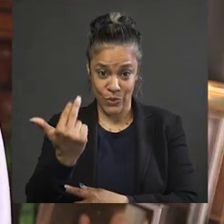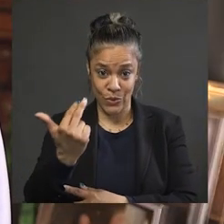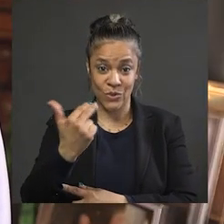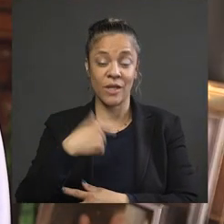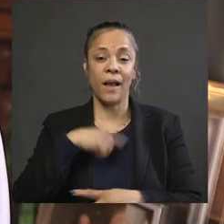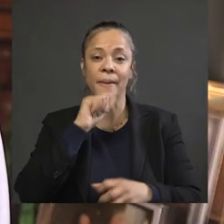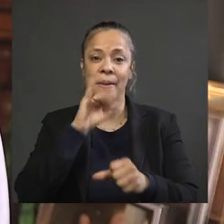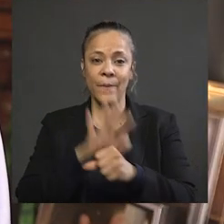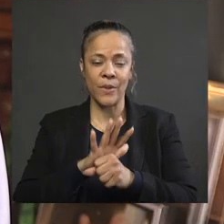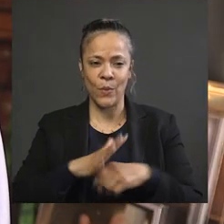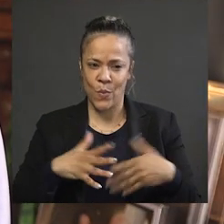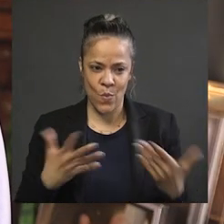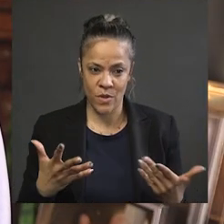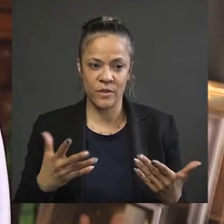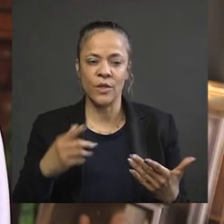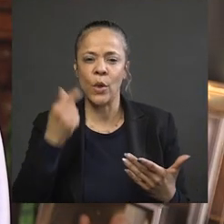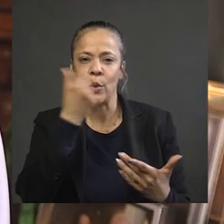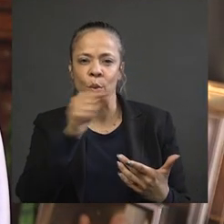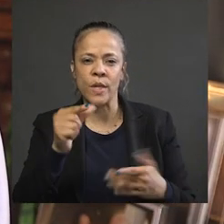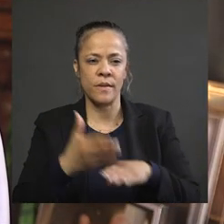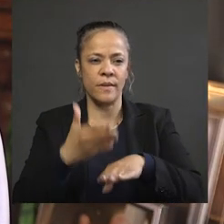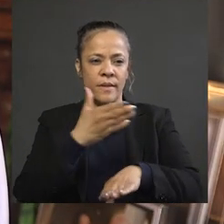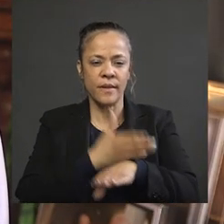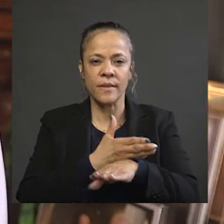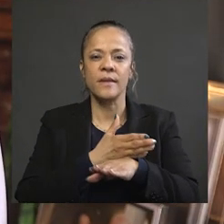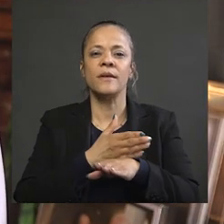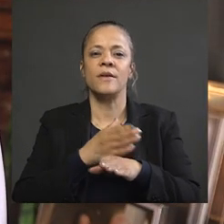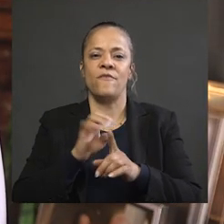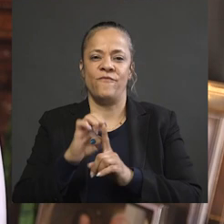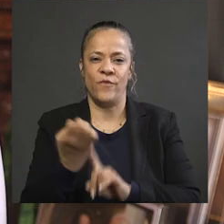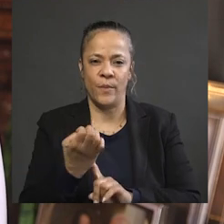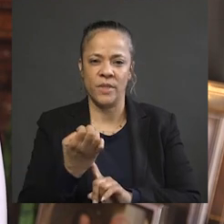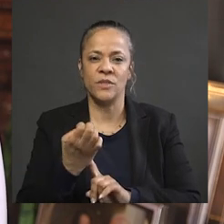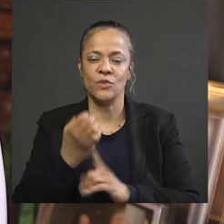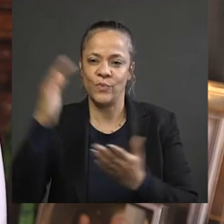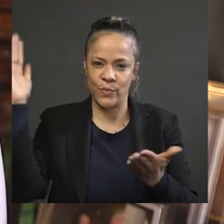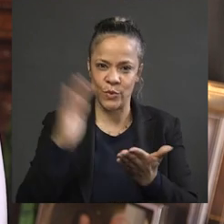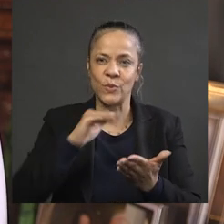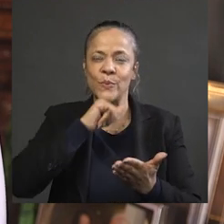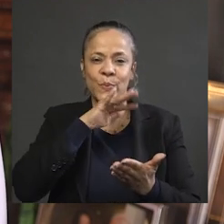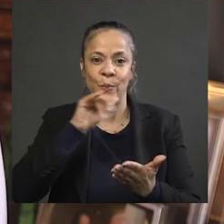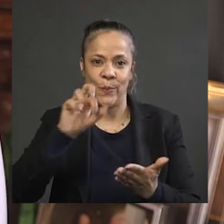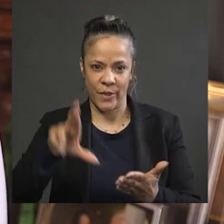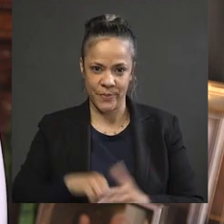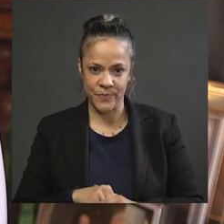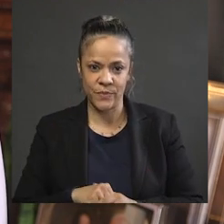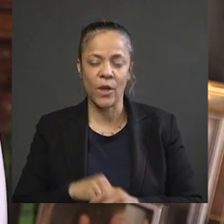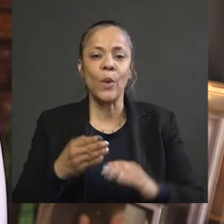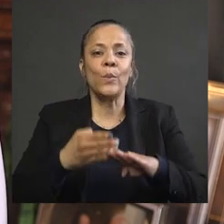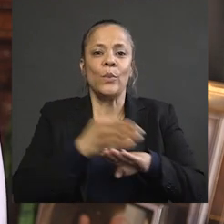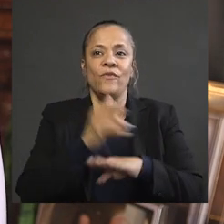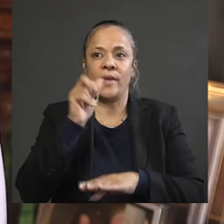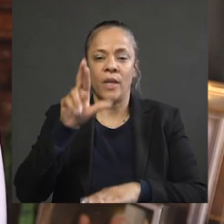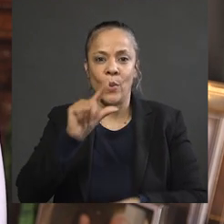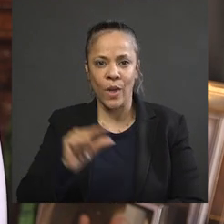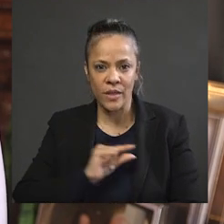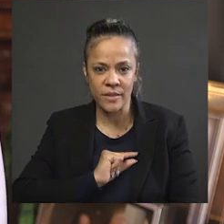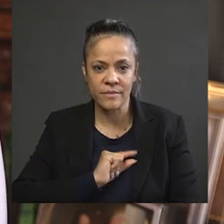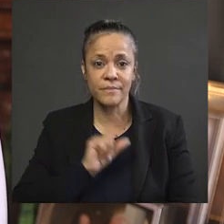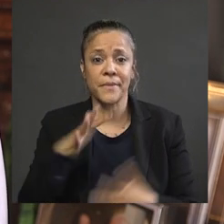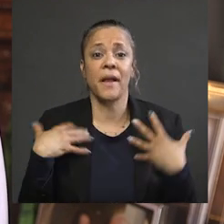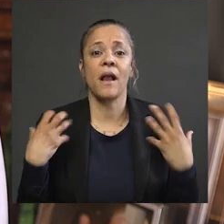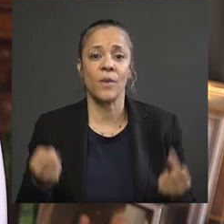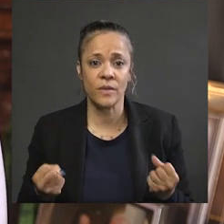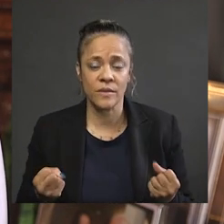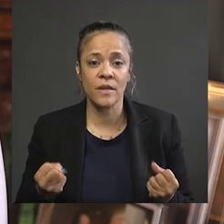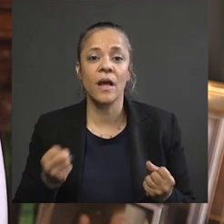office in 2013, I committed to developing green initiatives to reduce our carbon footprint to combat climate change and improve our air quality, improve